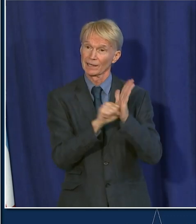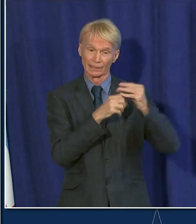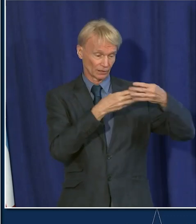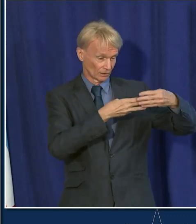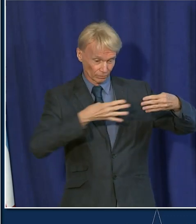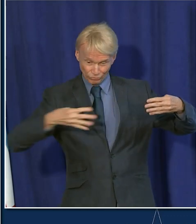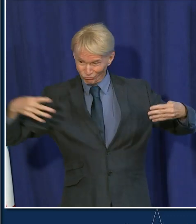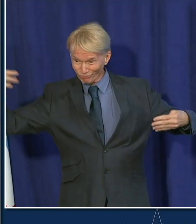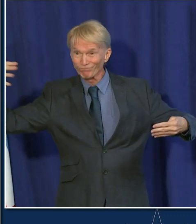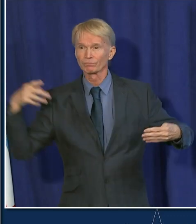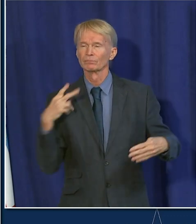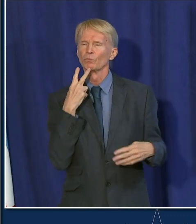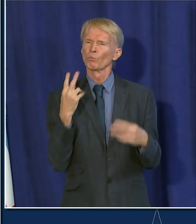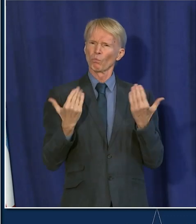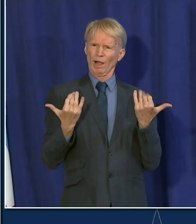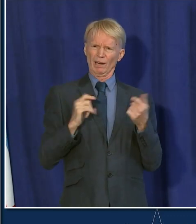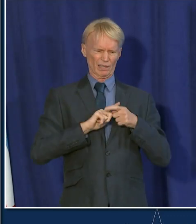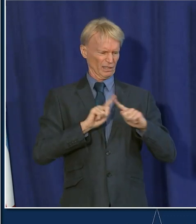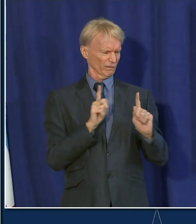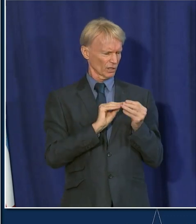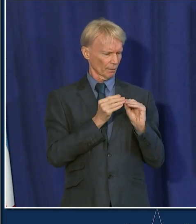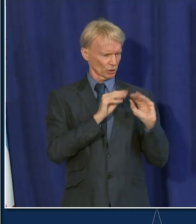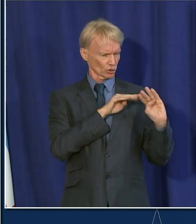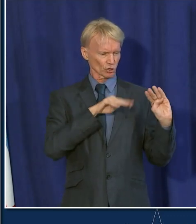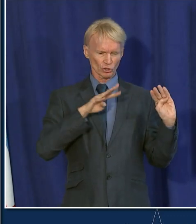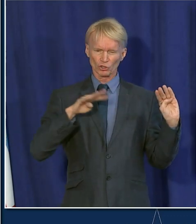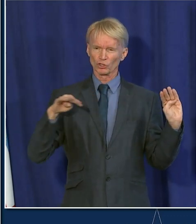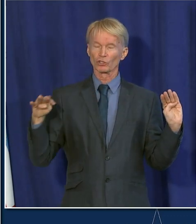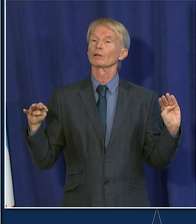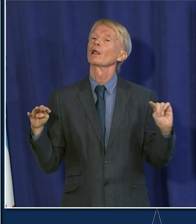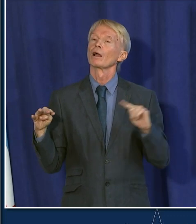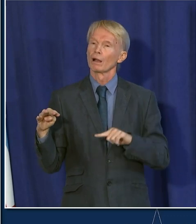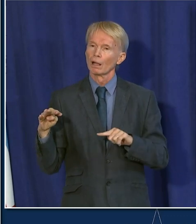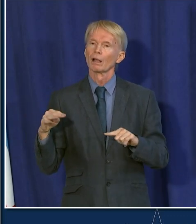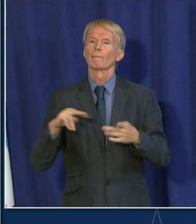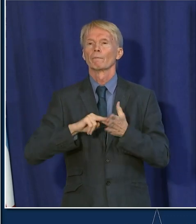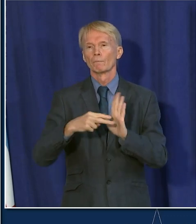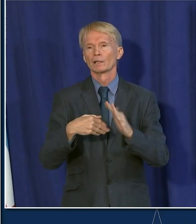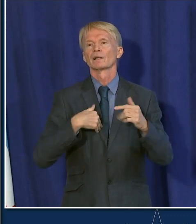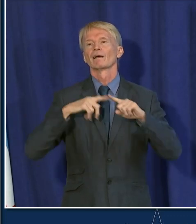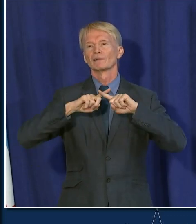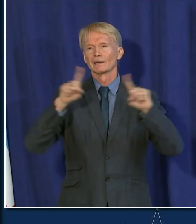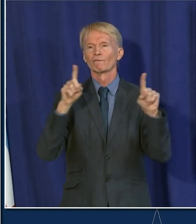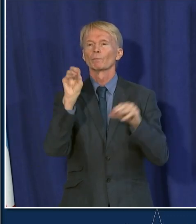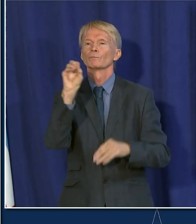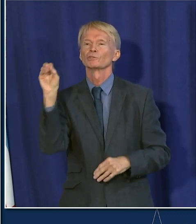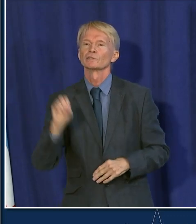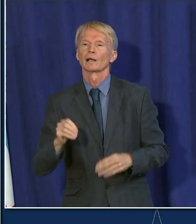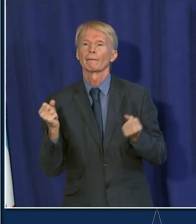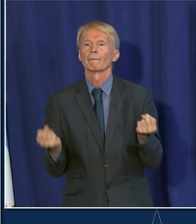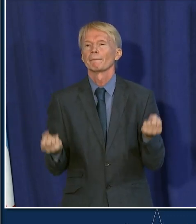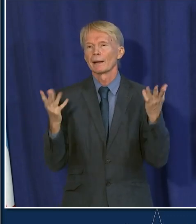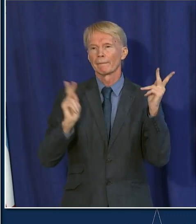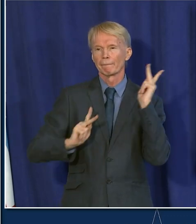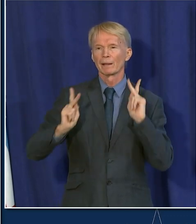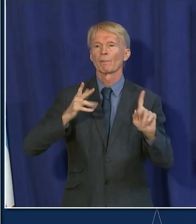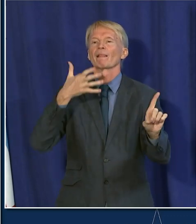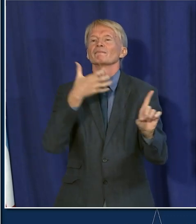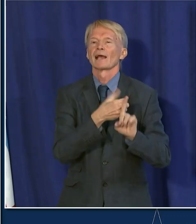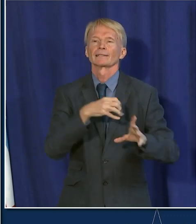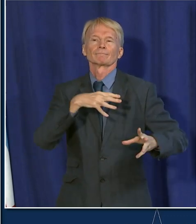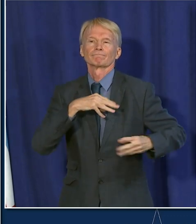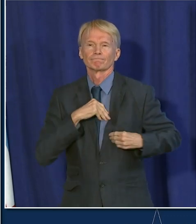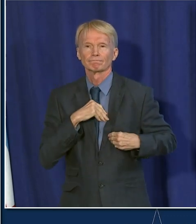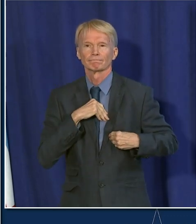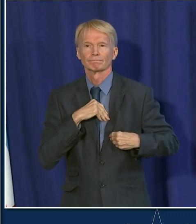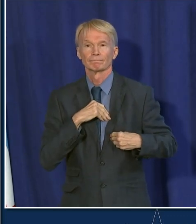seeing differing rates of those increases is because we are seeing differing rates of vaccination. So